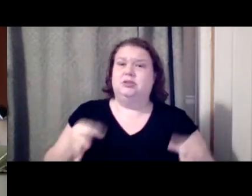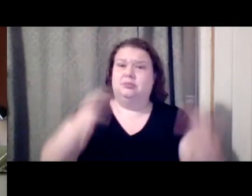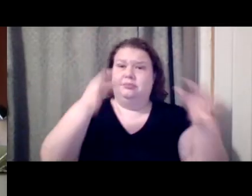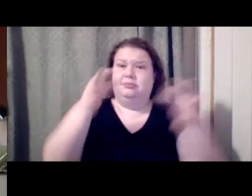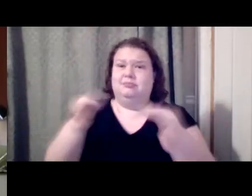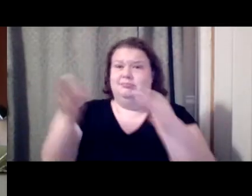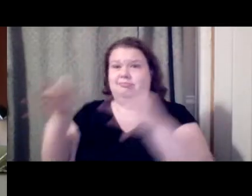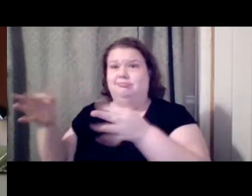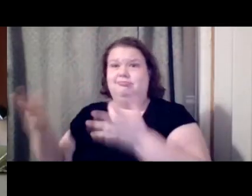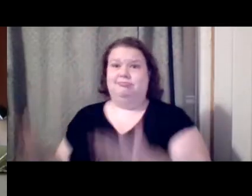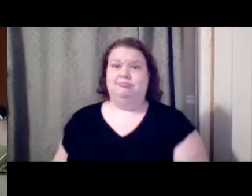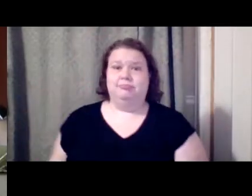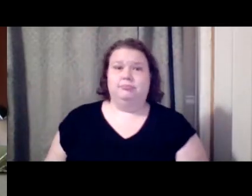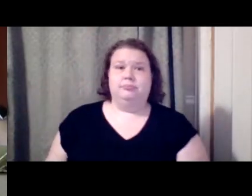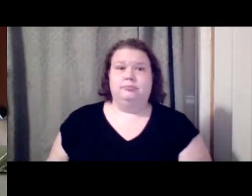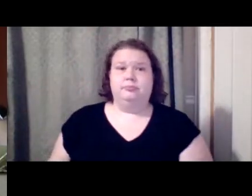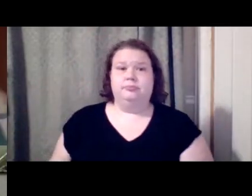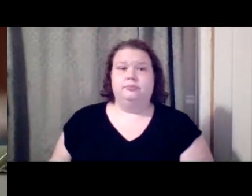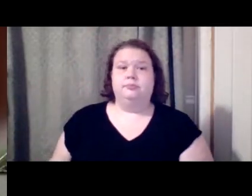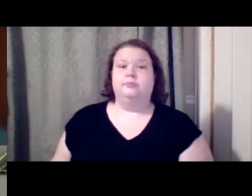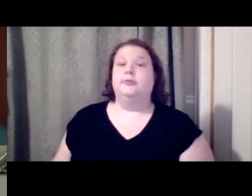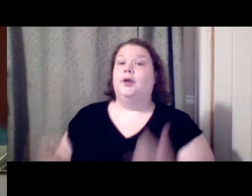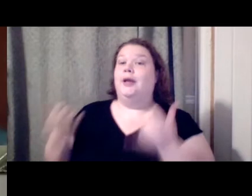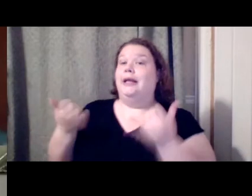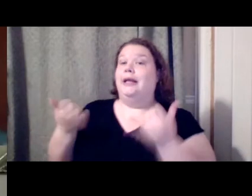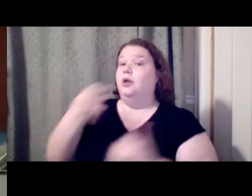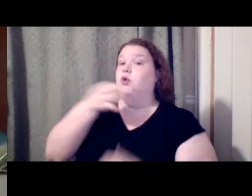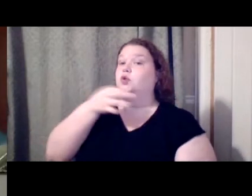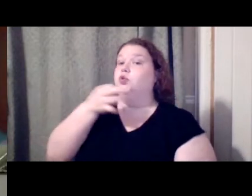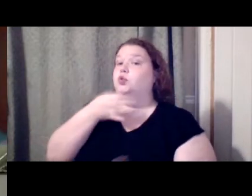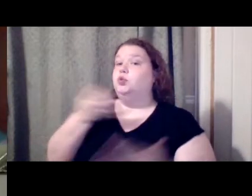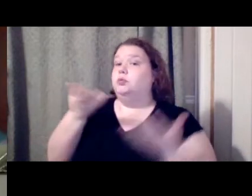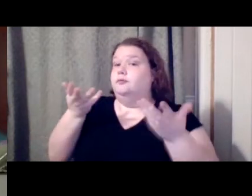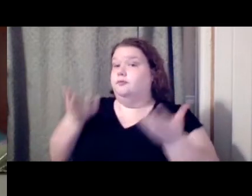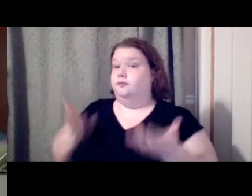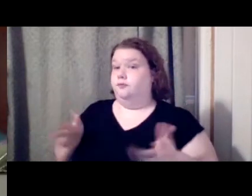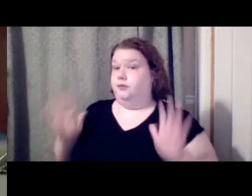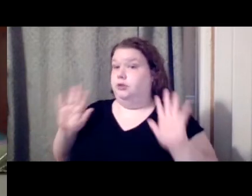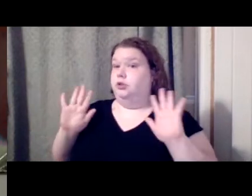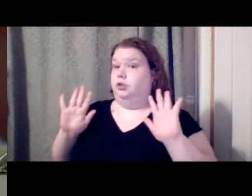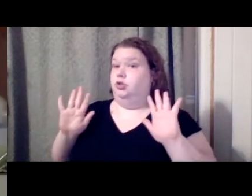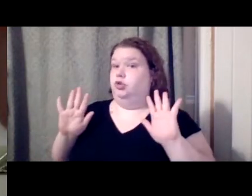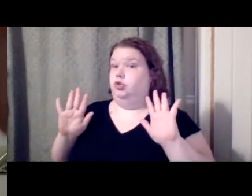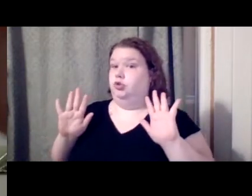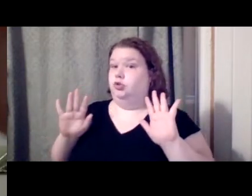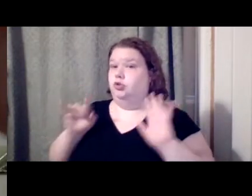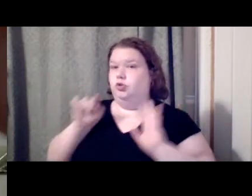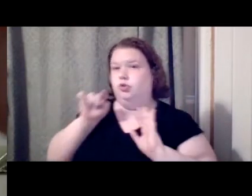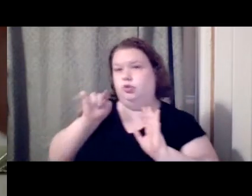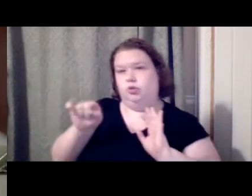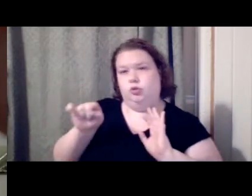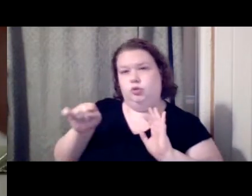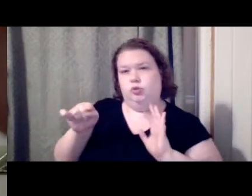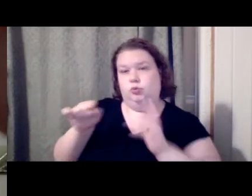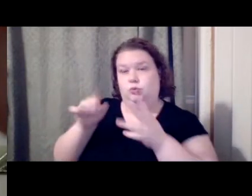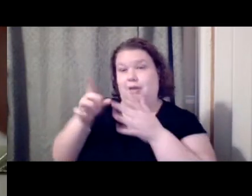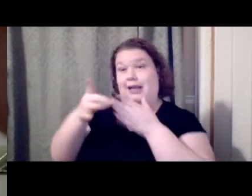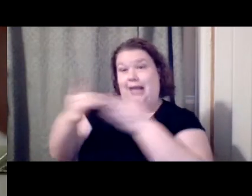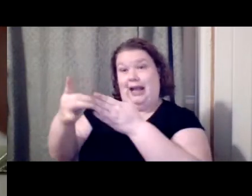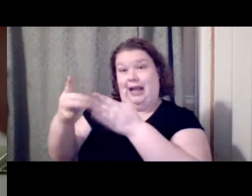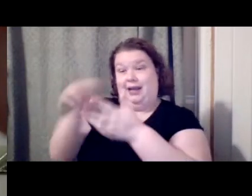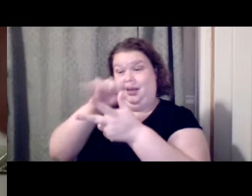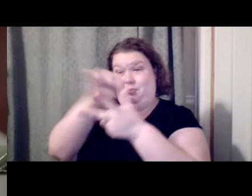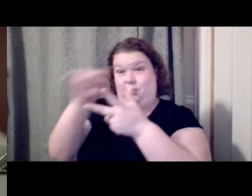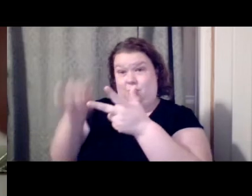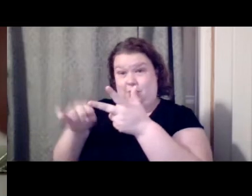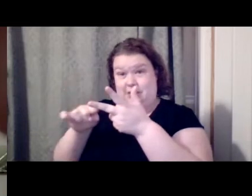be made. So as we close, is there something that you're missing that either you see missing in the guiding principles or the